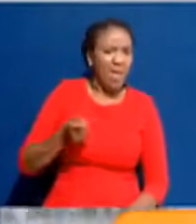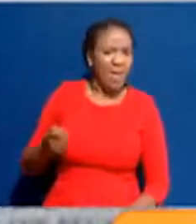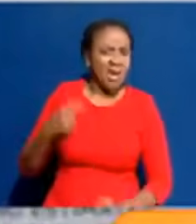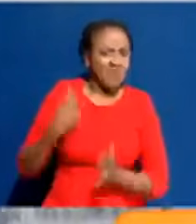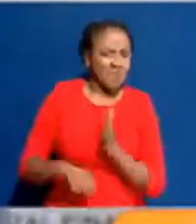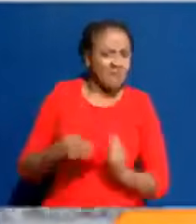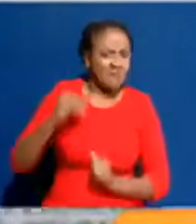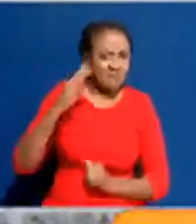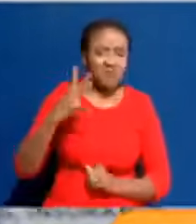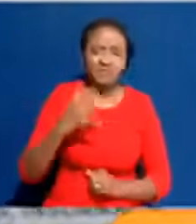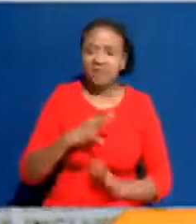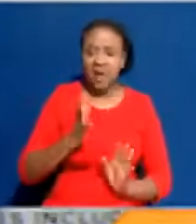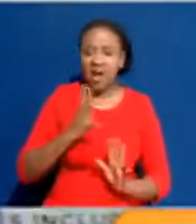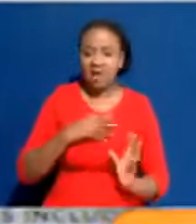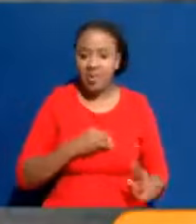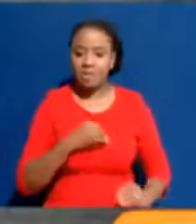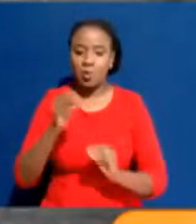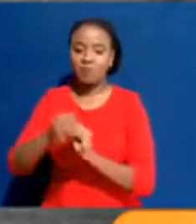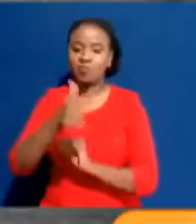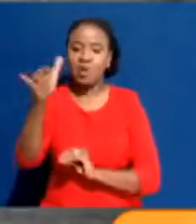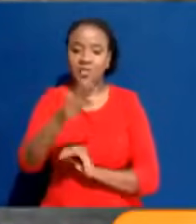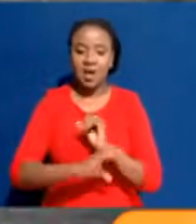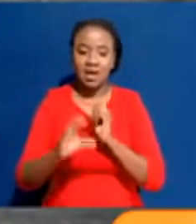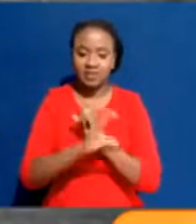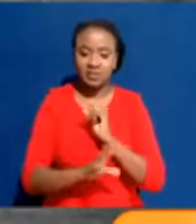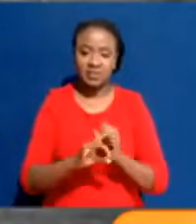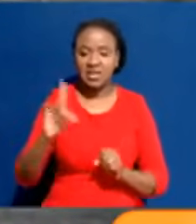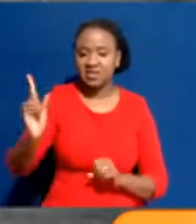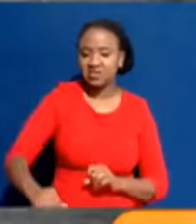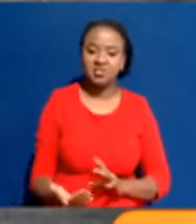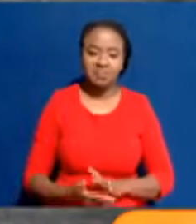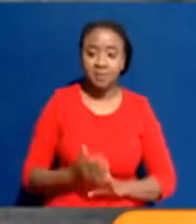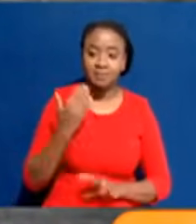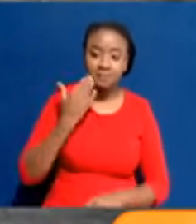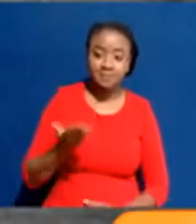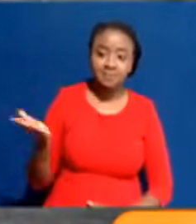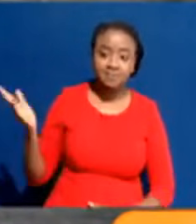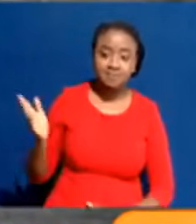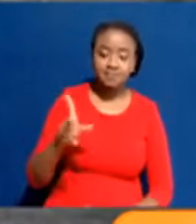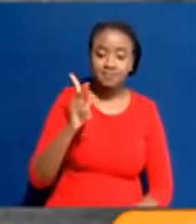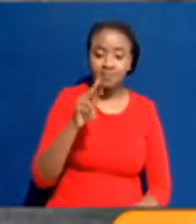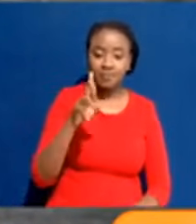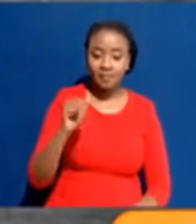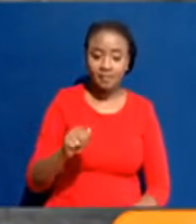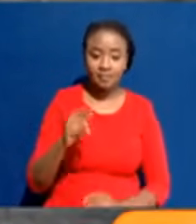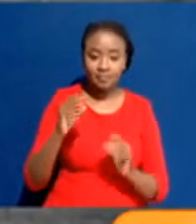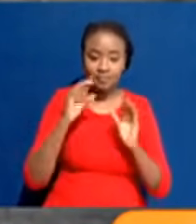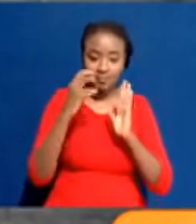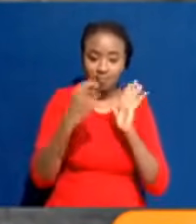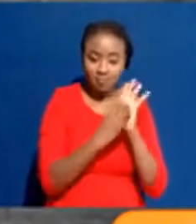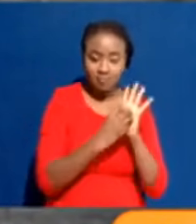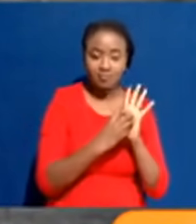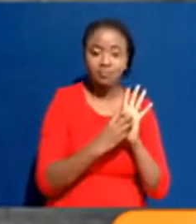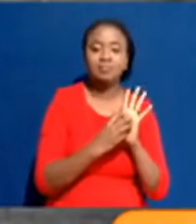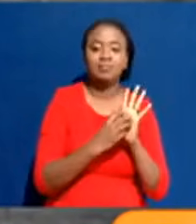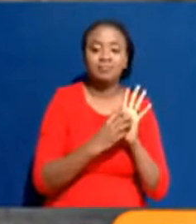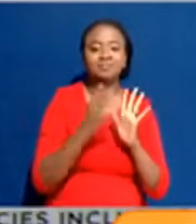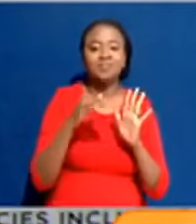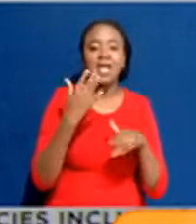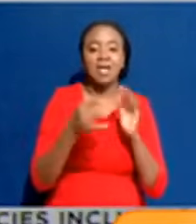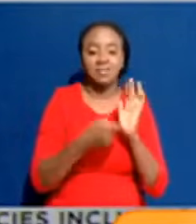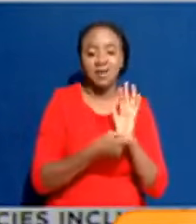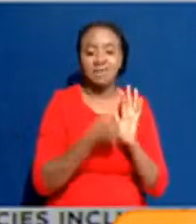to neighboring countries at no extra cost. The post by KRA on social media had caused an uproar, forcing the authority to delete the